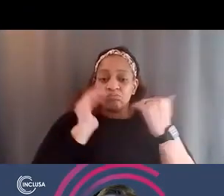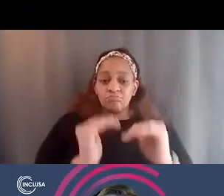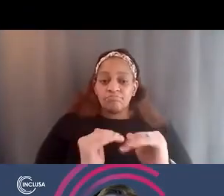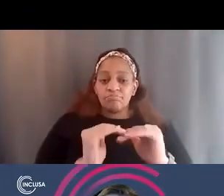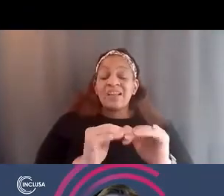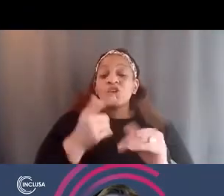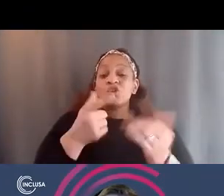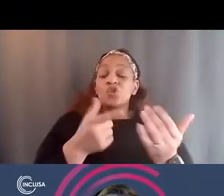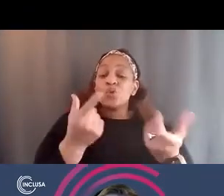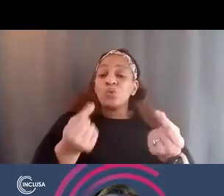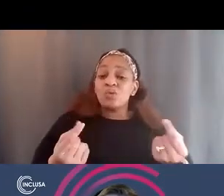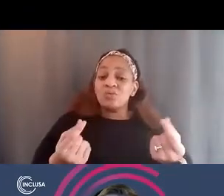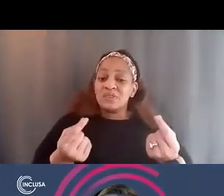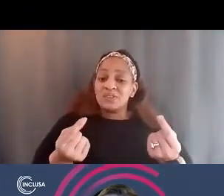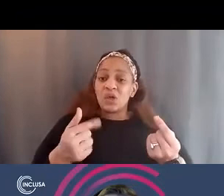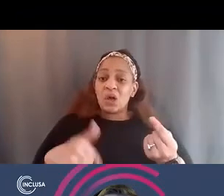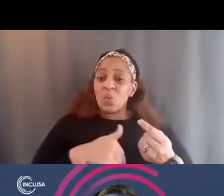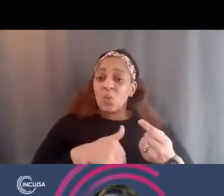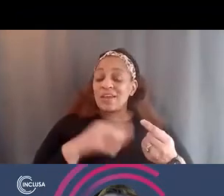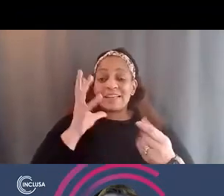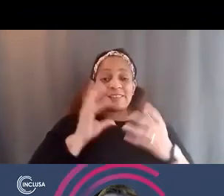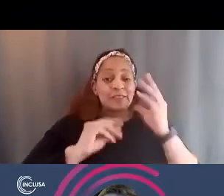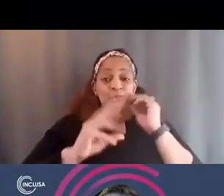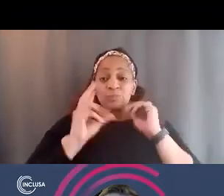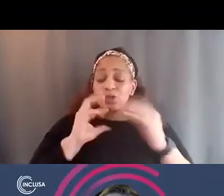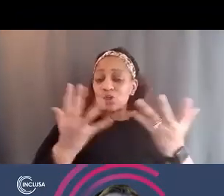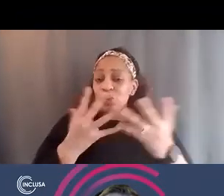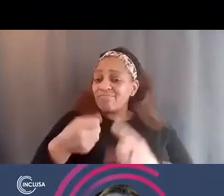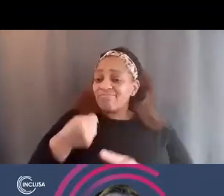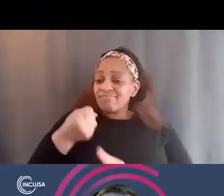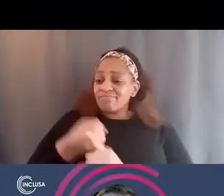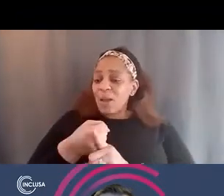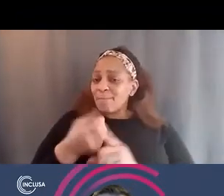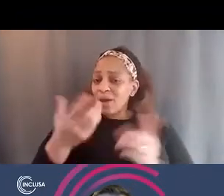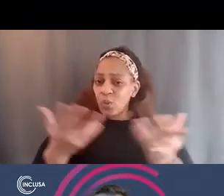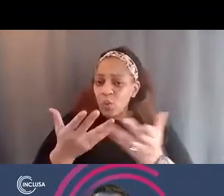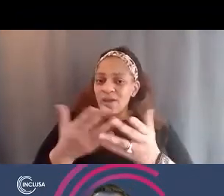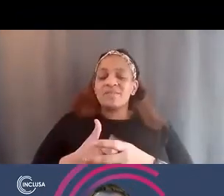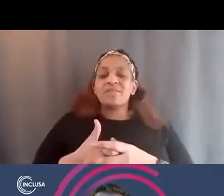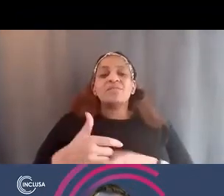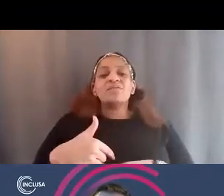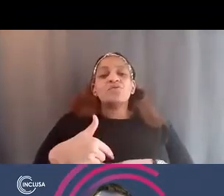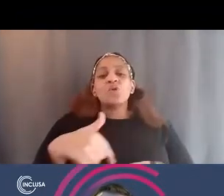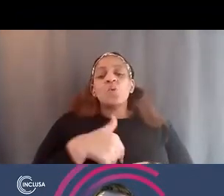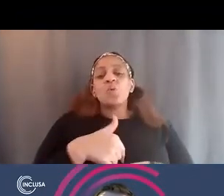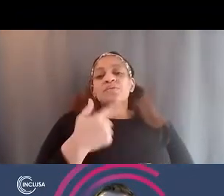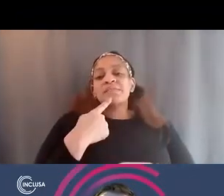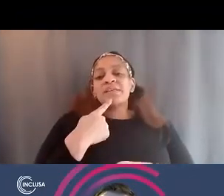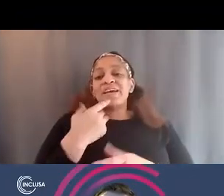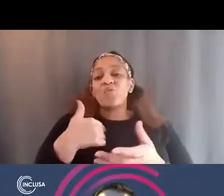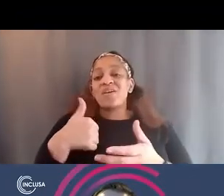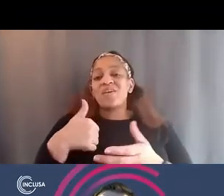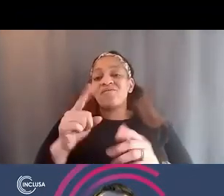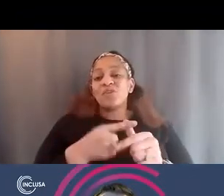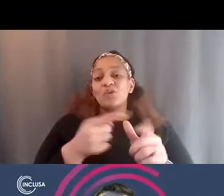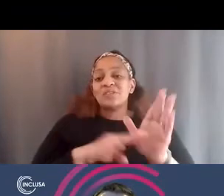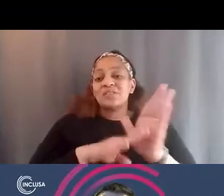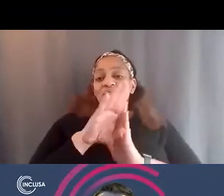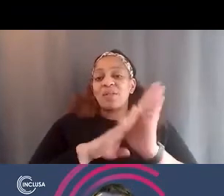So what did we experience? What was the impact? So as I said, we first developed this